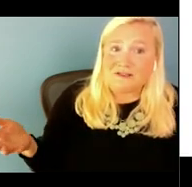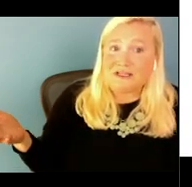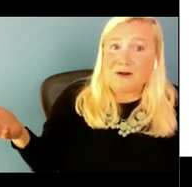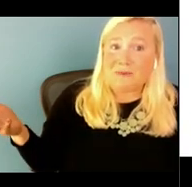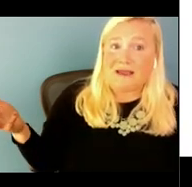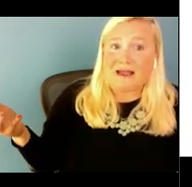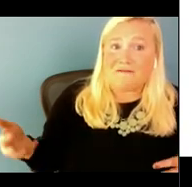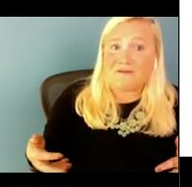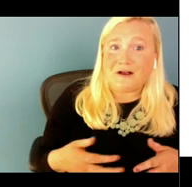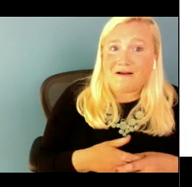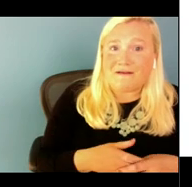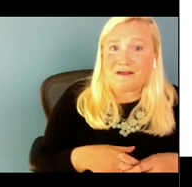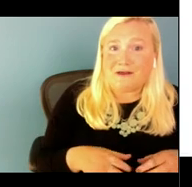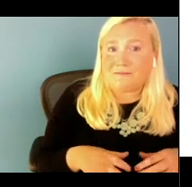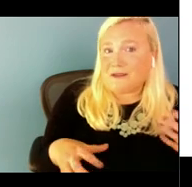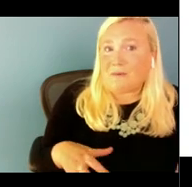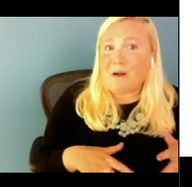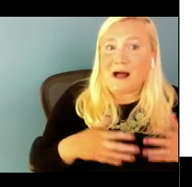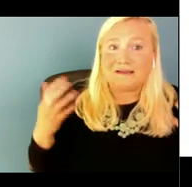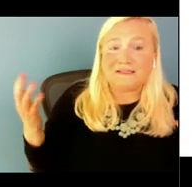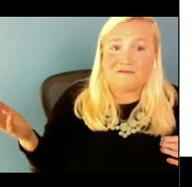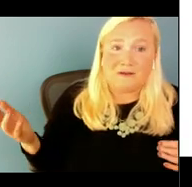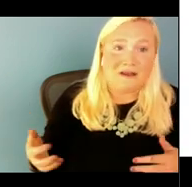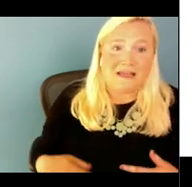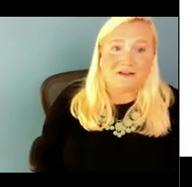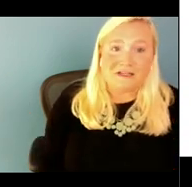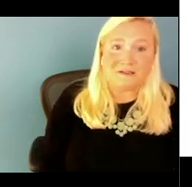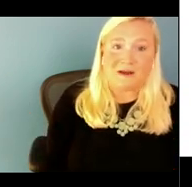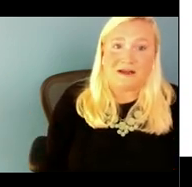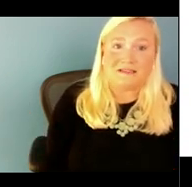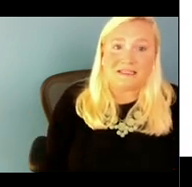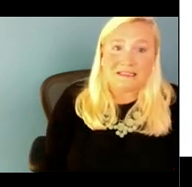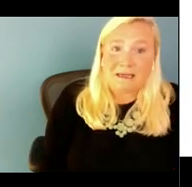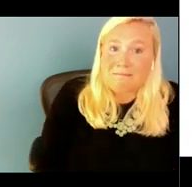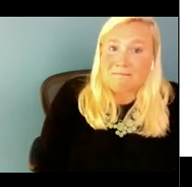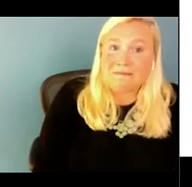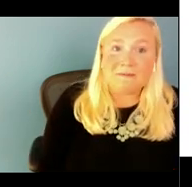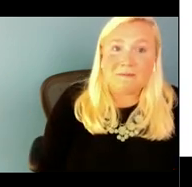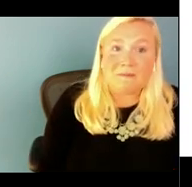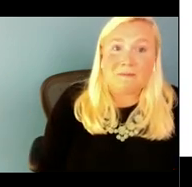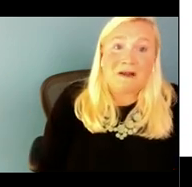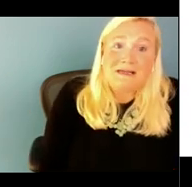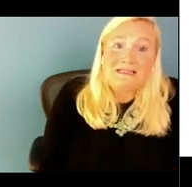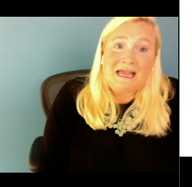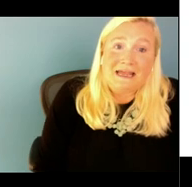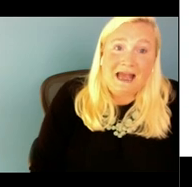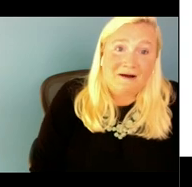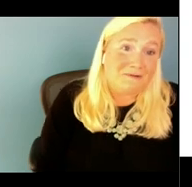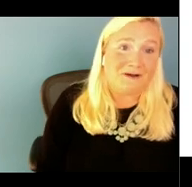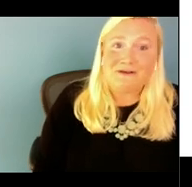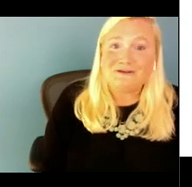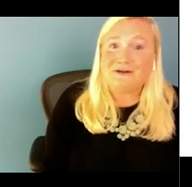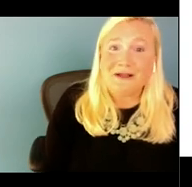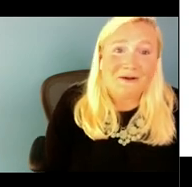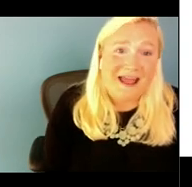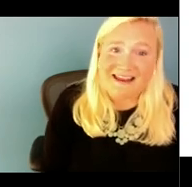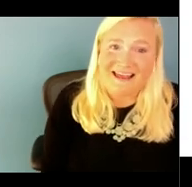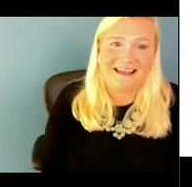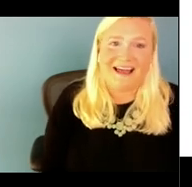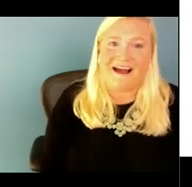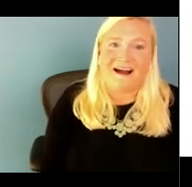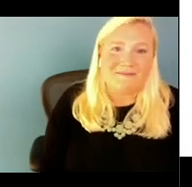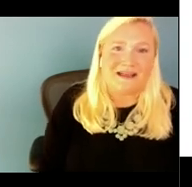you need speech therapy. If you're having, you know, positive communication experiences, we don't need to hang out. You're